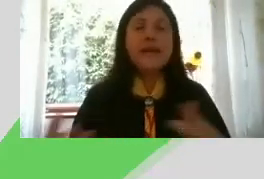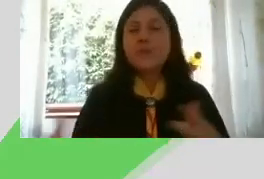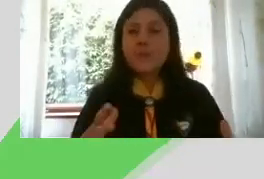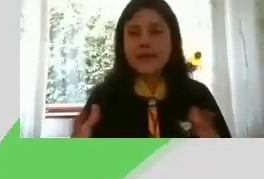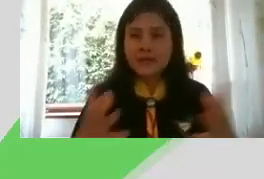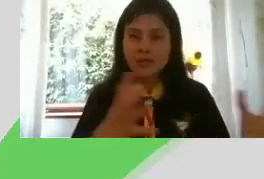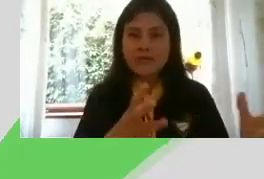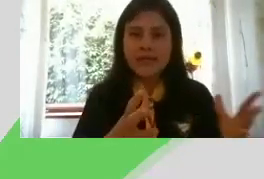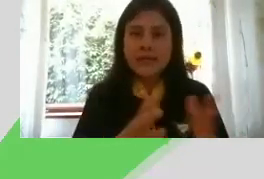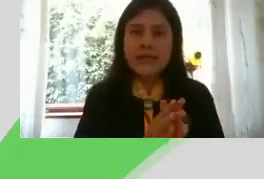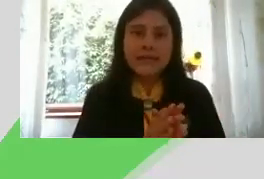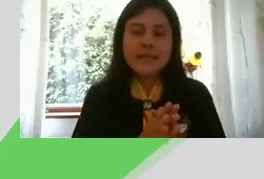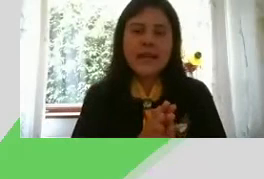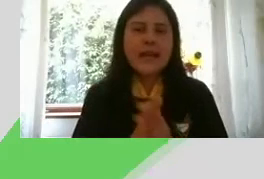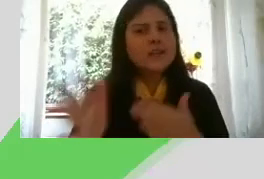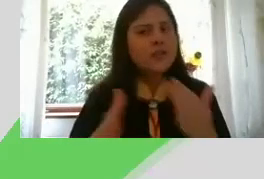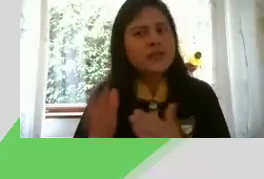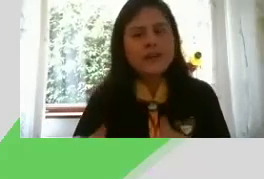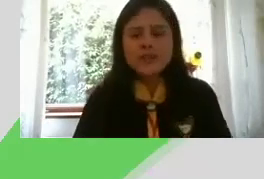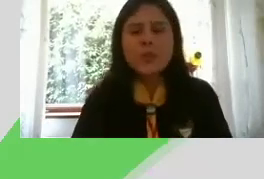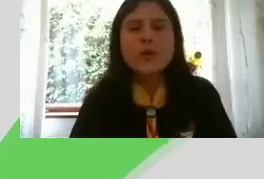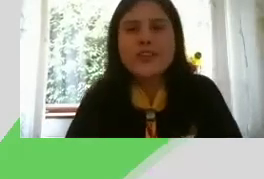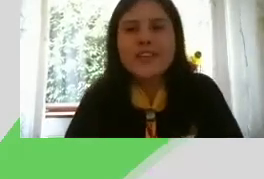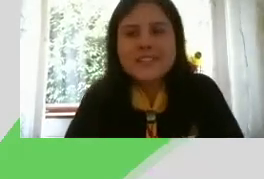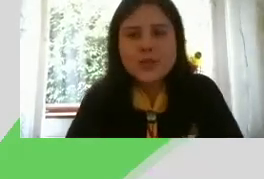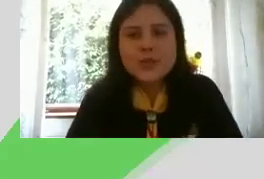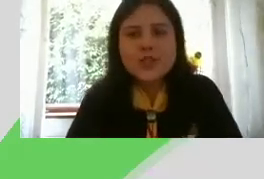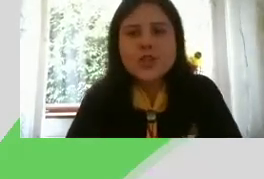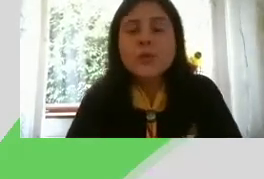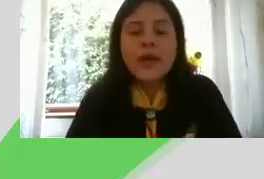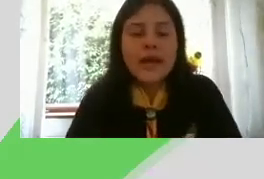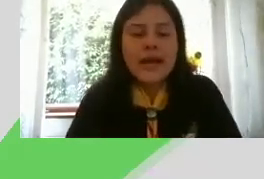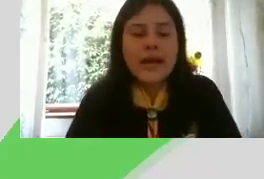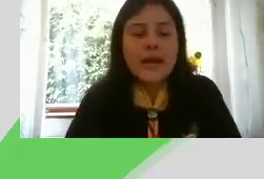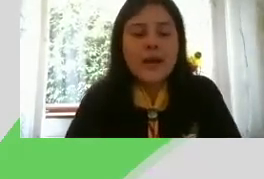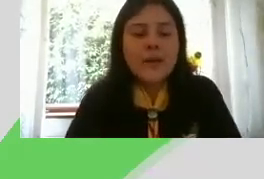the impact of that lady, and you will find some more things on YouTube.